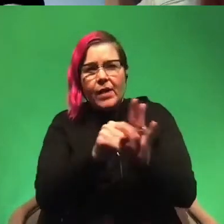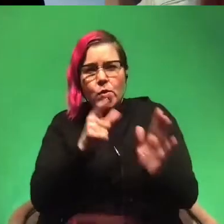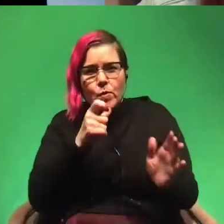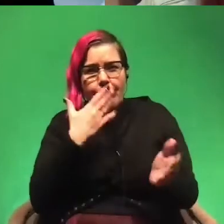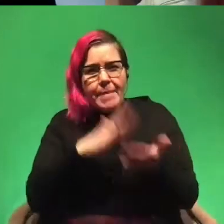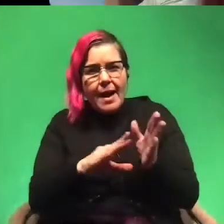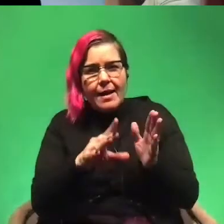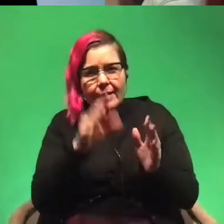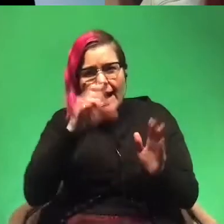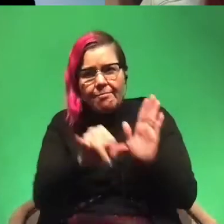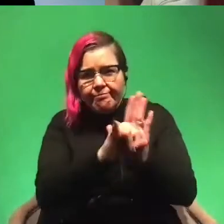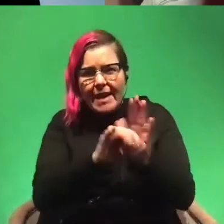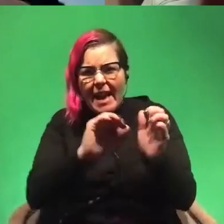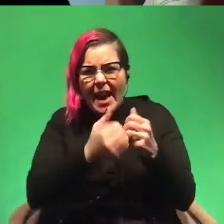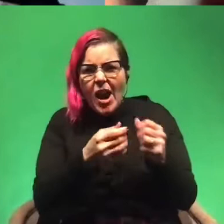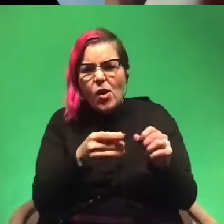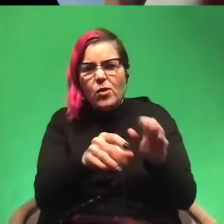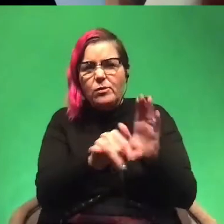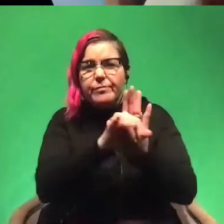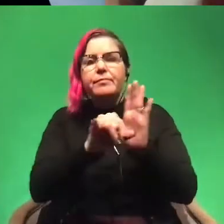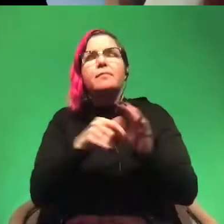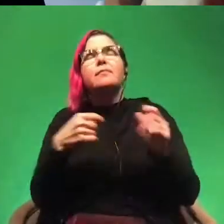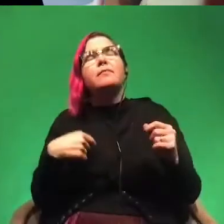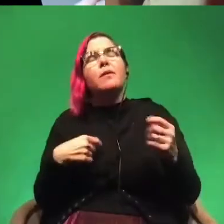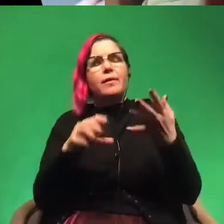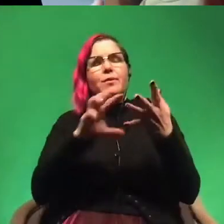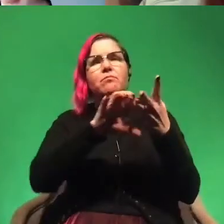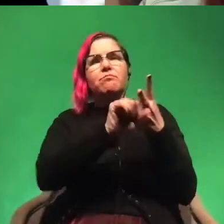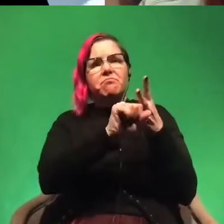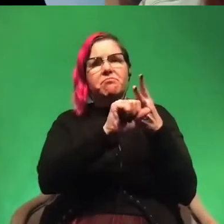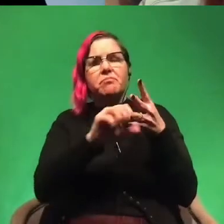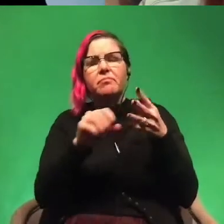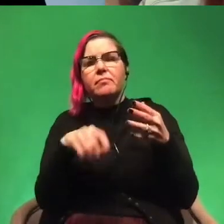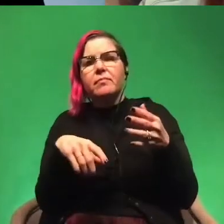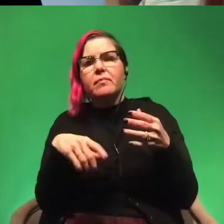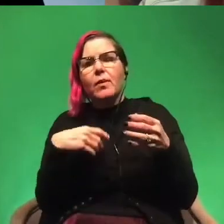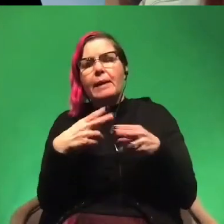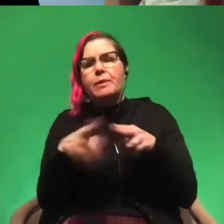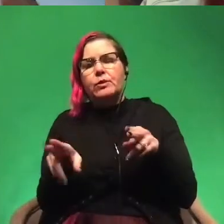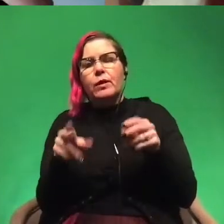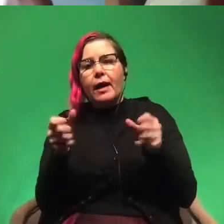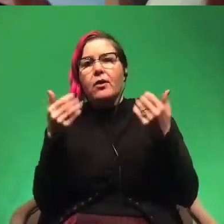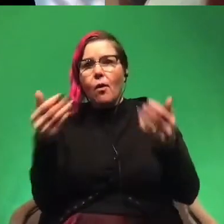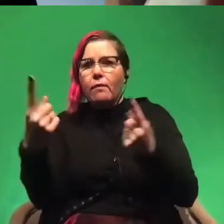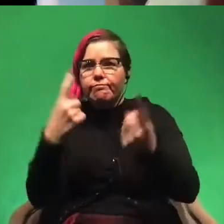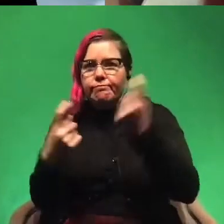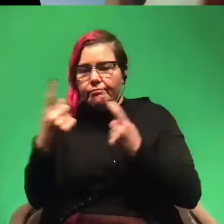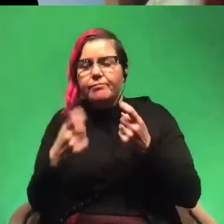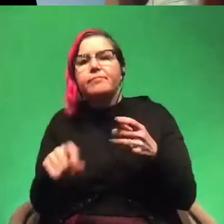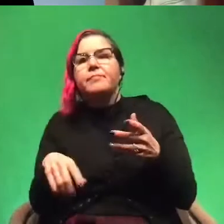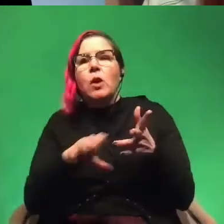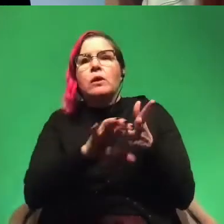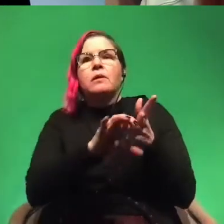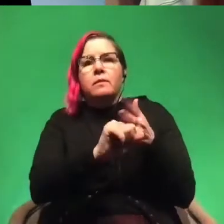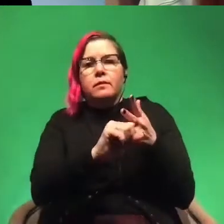Who are the actual bad people? And actually, I'll combine points 4 and 5 because I want to keep one short so we can actually get to asking questions